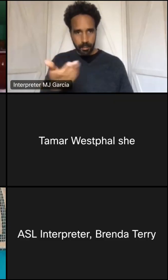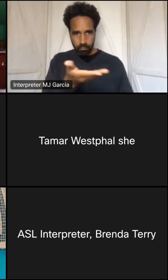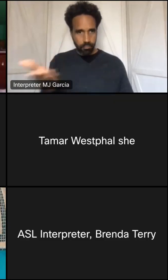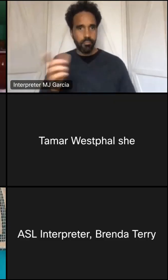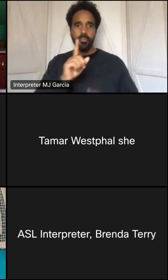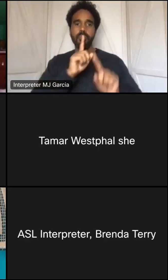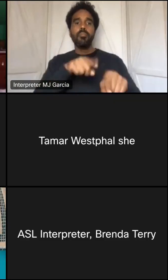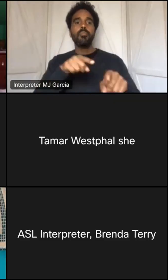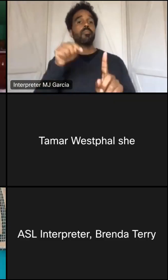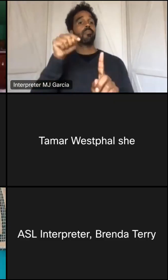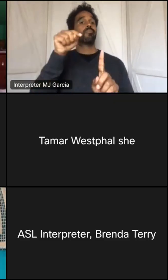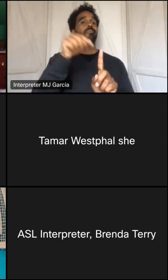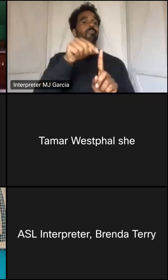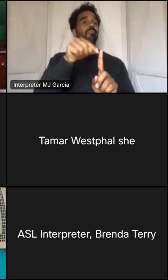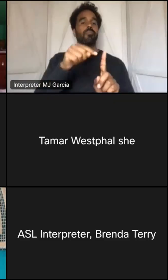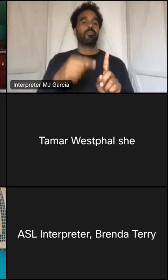it's really around